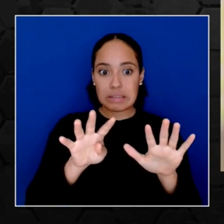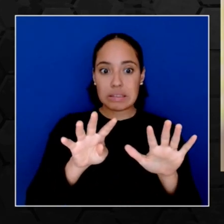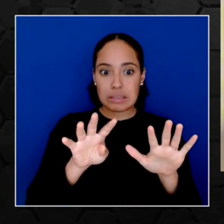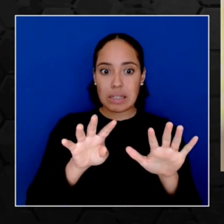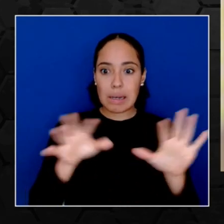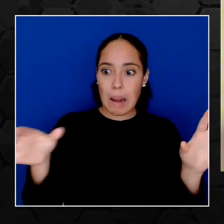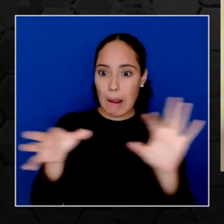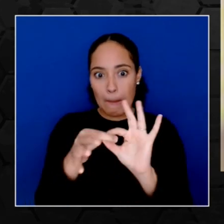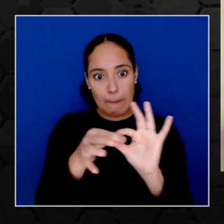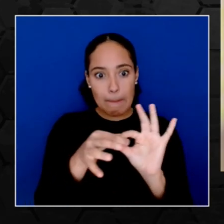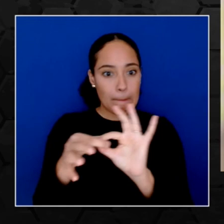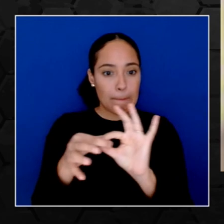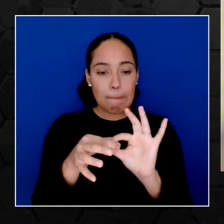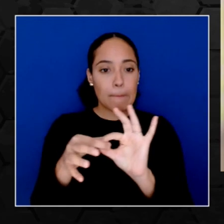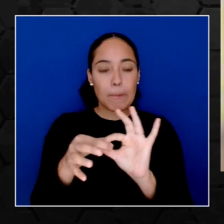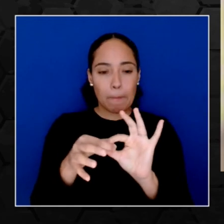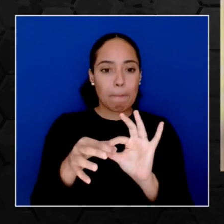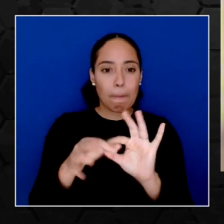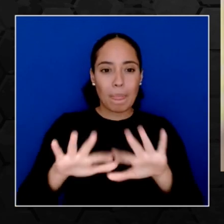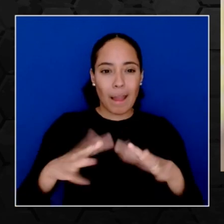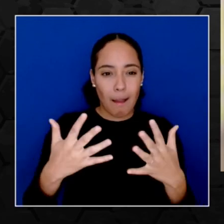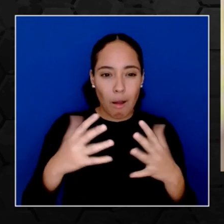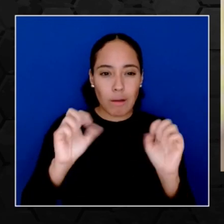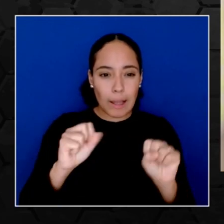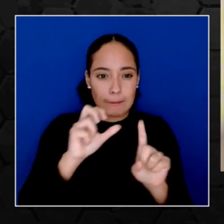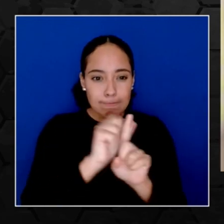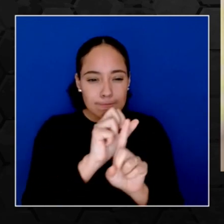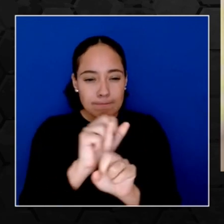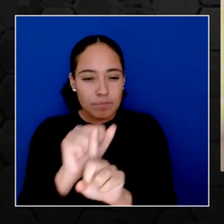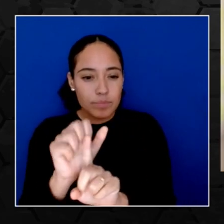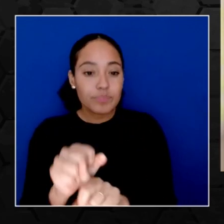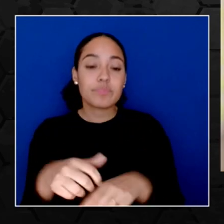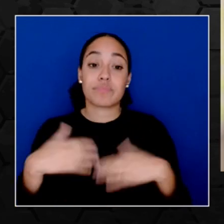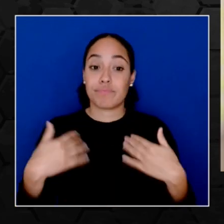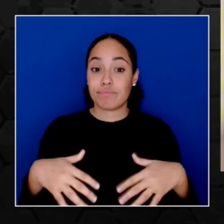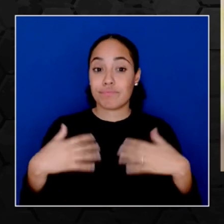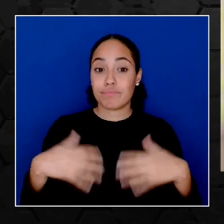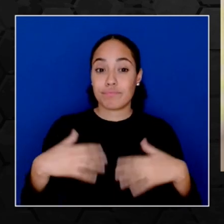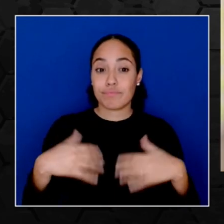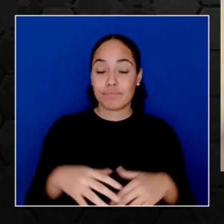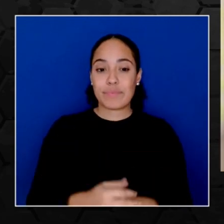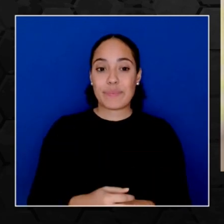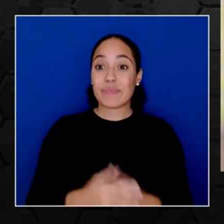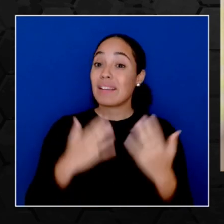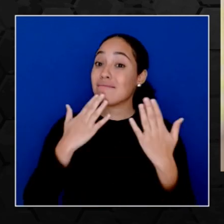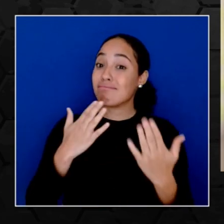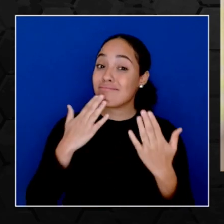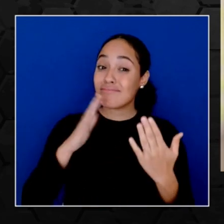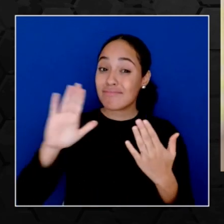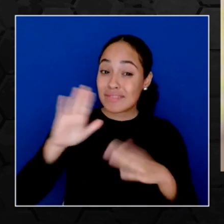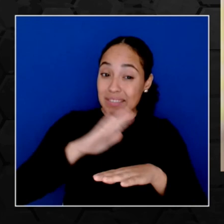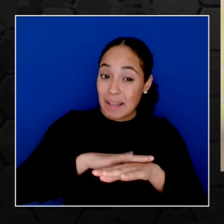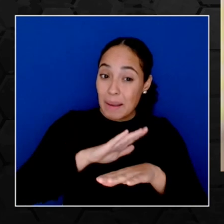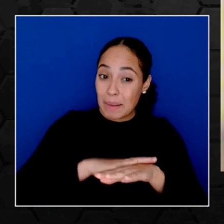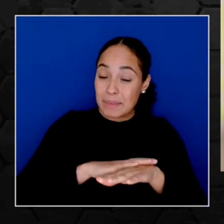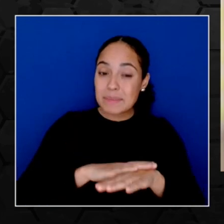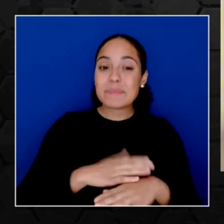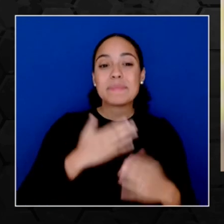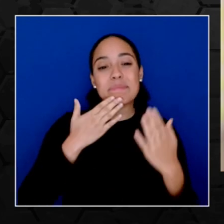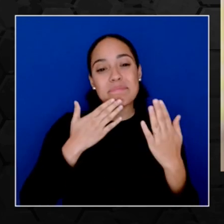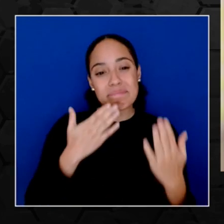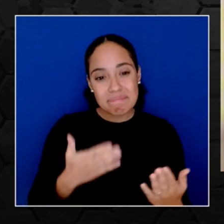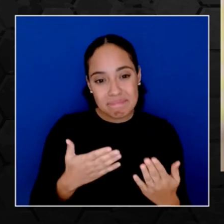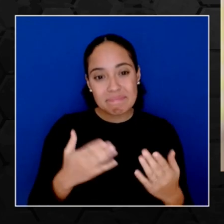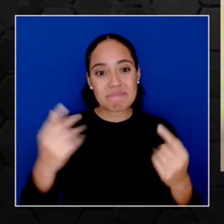what an impressive impact that AI is happening on the entire world. Thank you so much, Shreyan. Thank you so much, Meghana, for your time, for coming